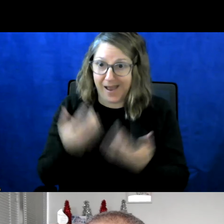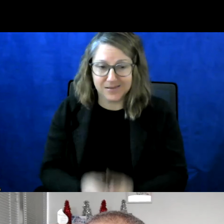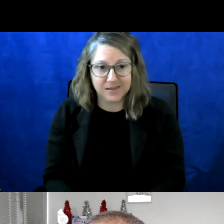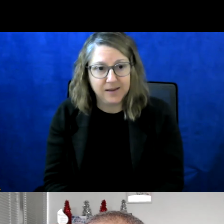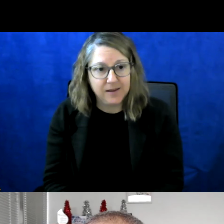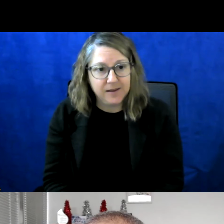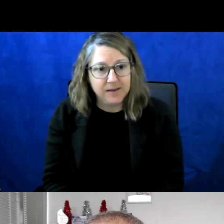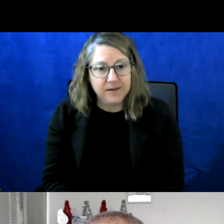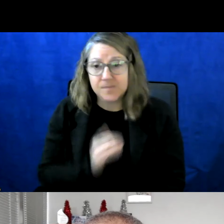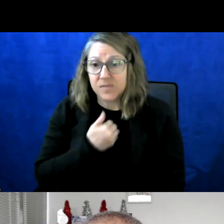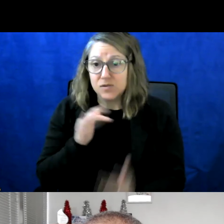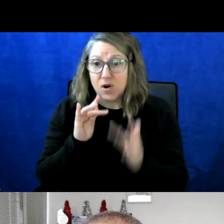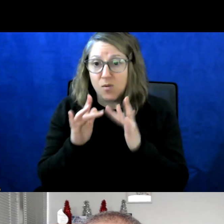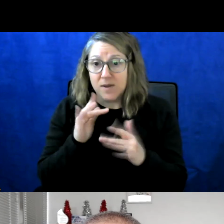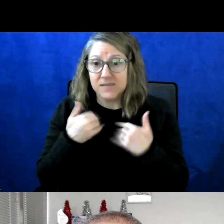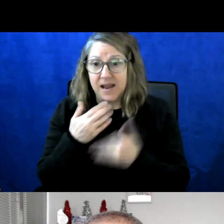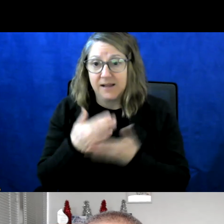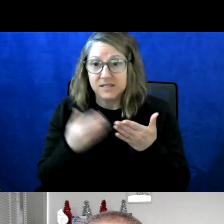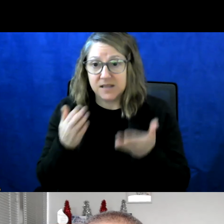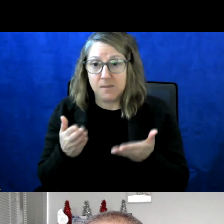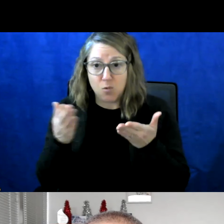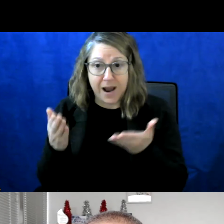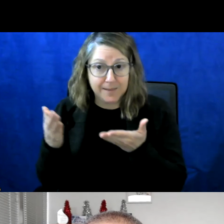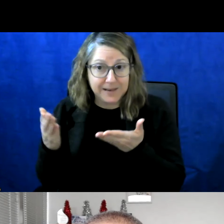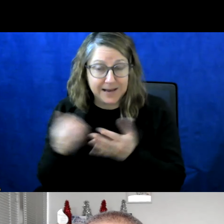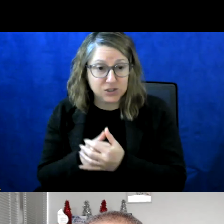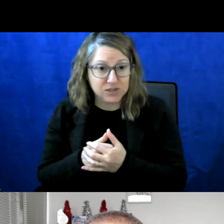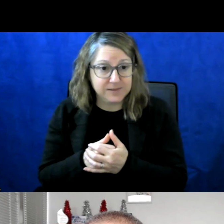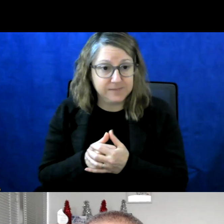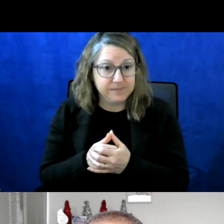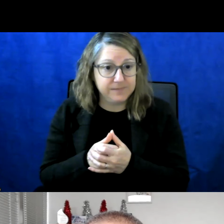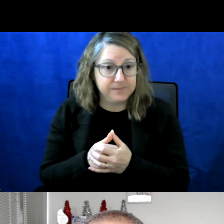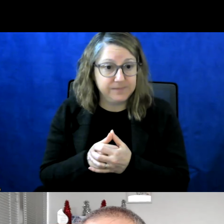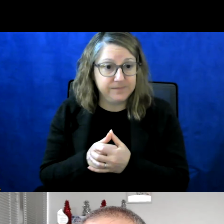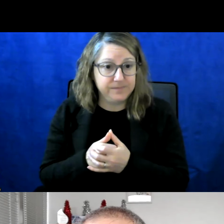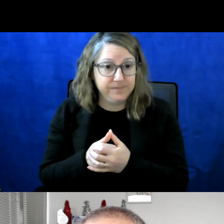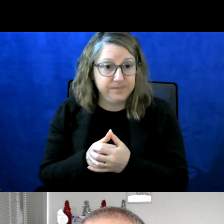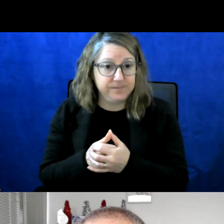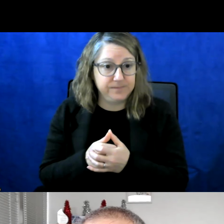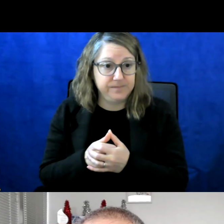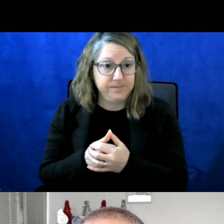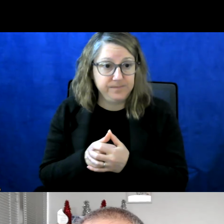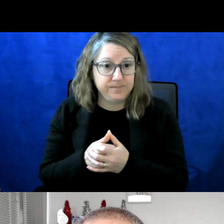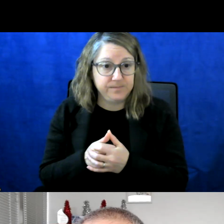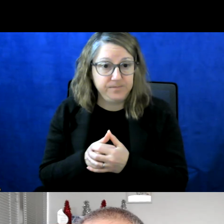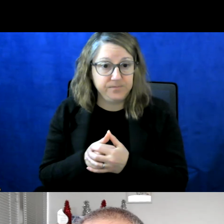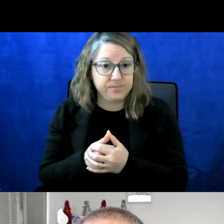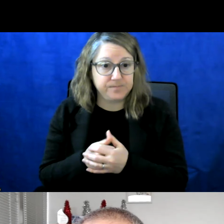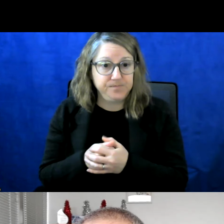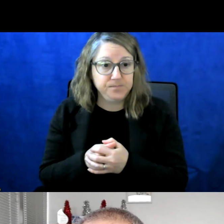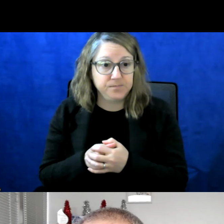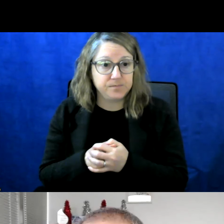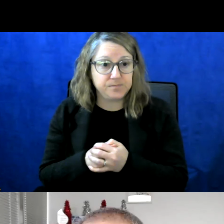some recommendations for how to look at how to adjust wearing a mask,